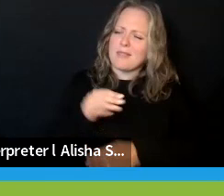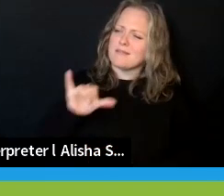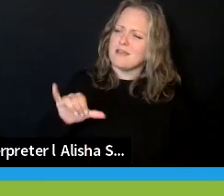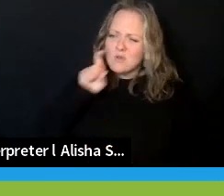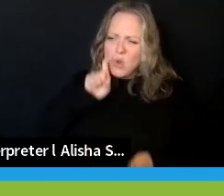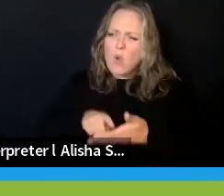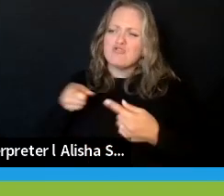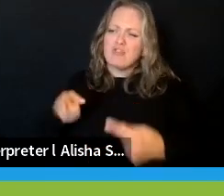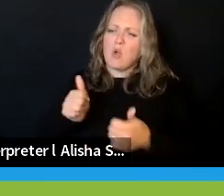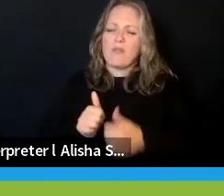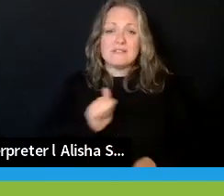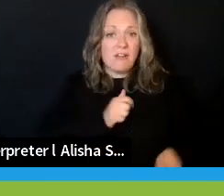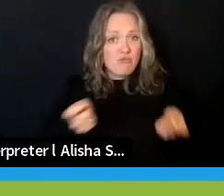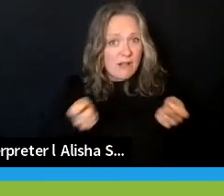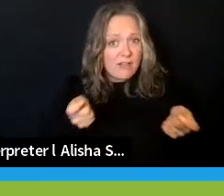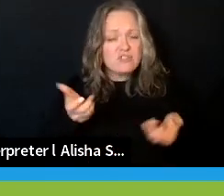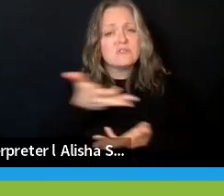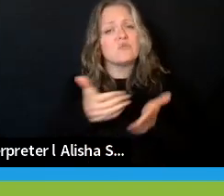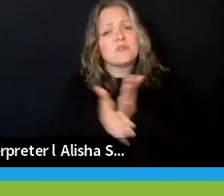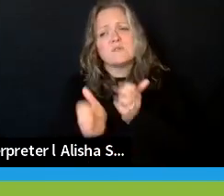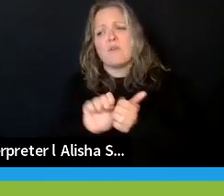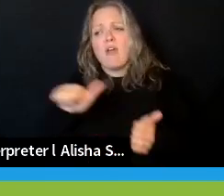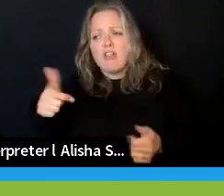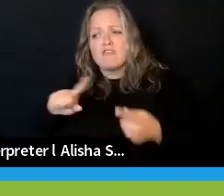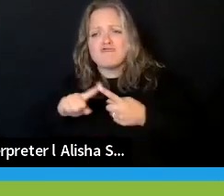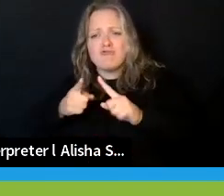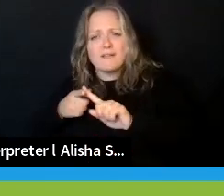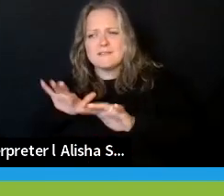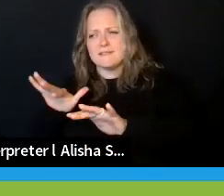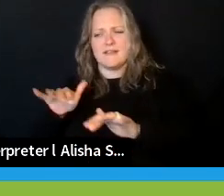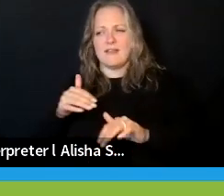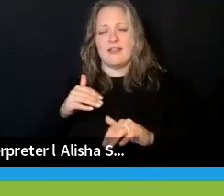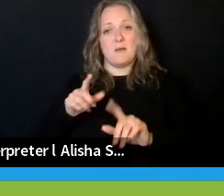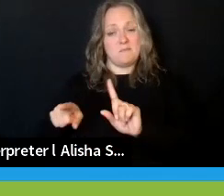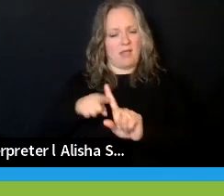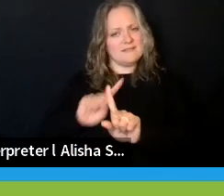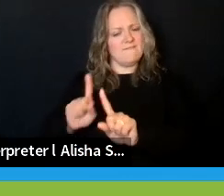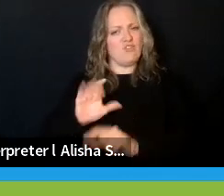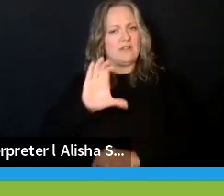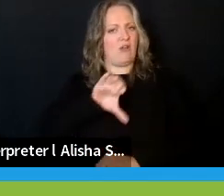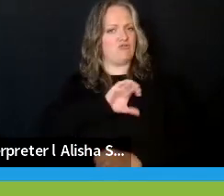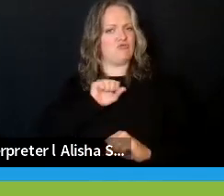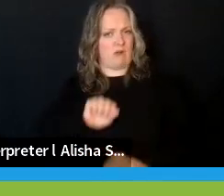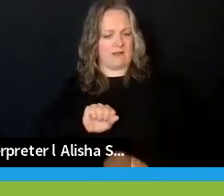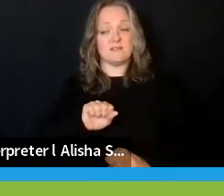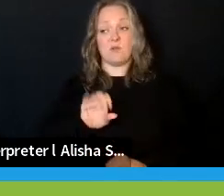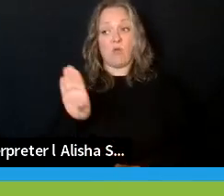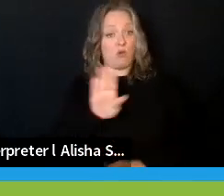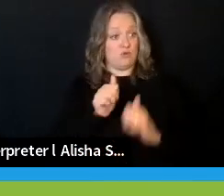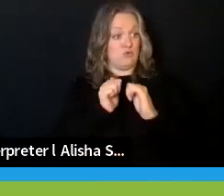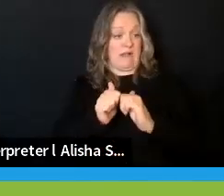other children, and just having different character strengths. So she worked really hard on that with him to make him